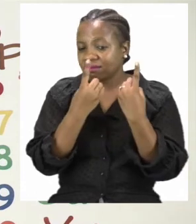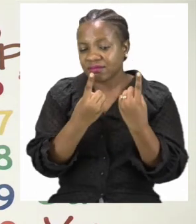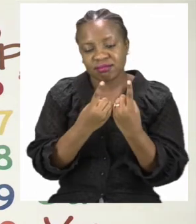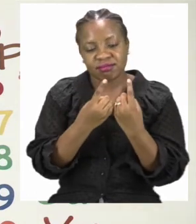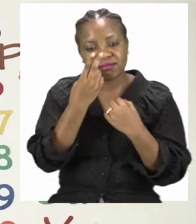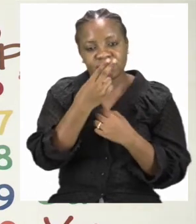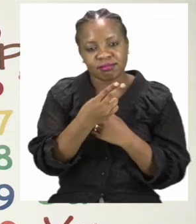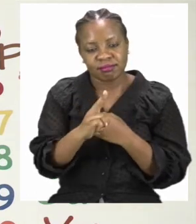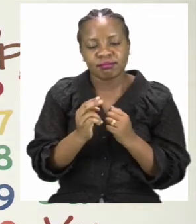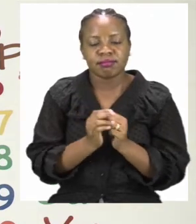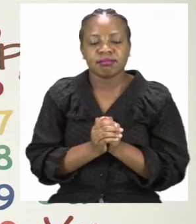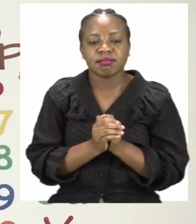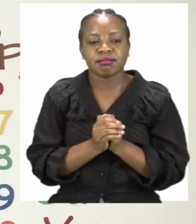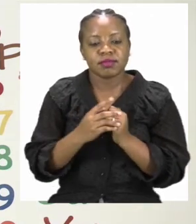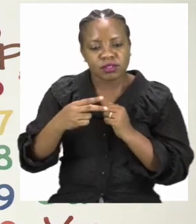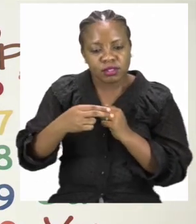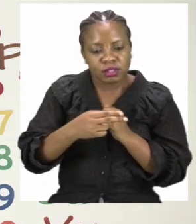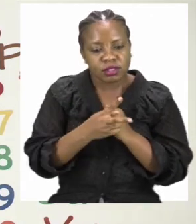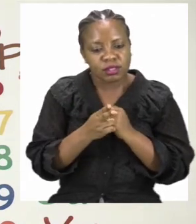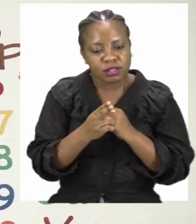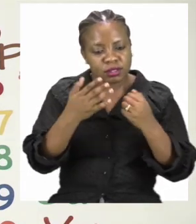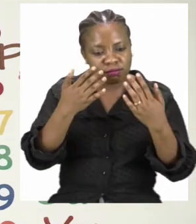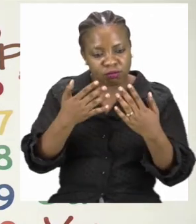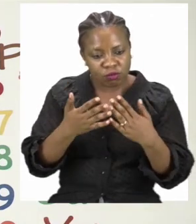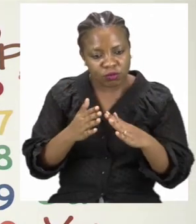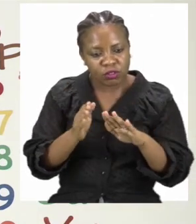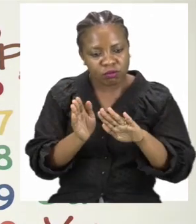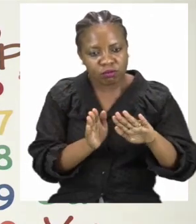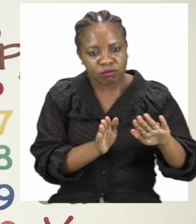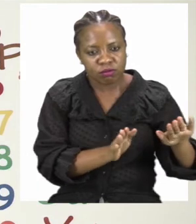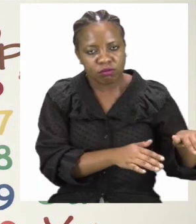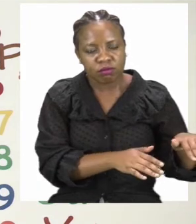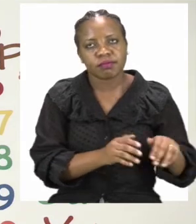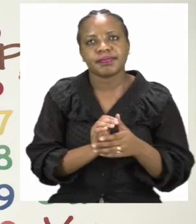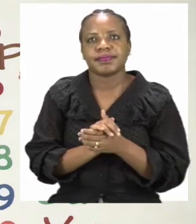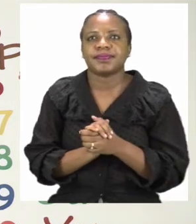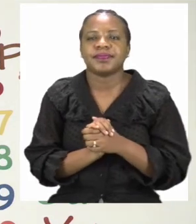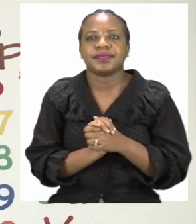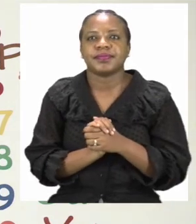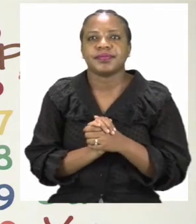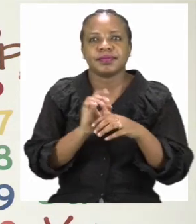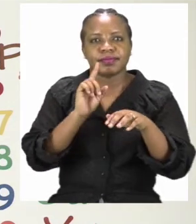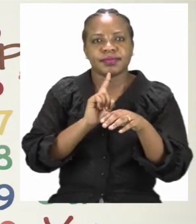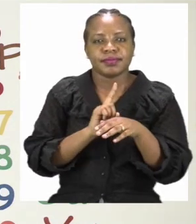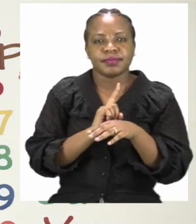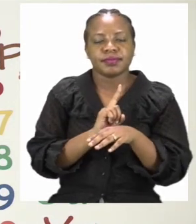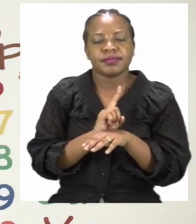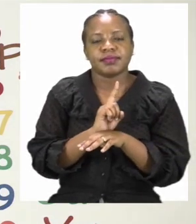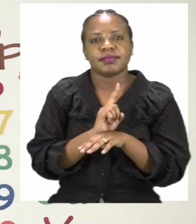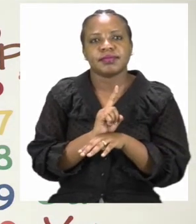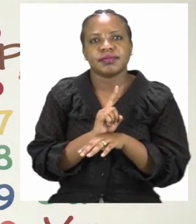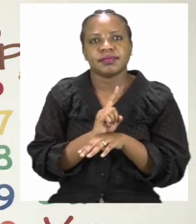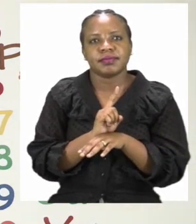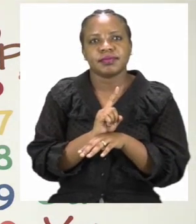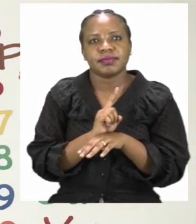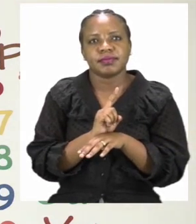away after you have cut your greetings. So the first one that we can see in our book